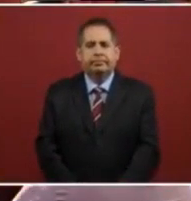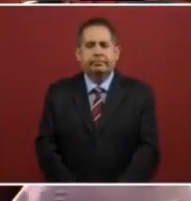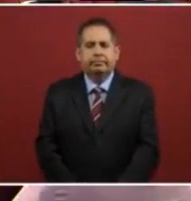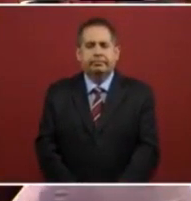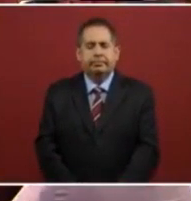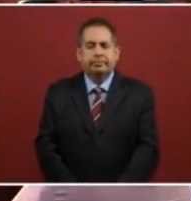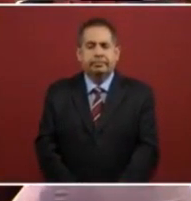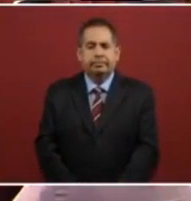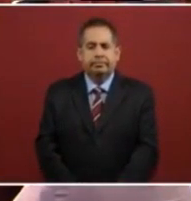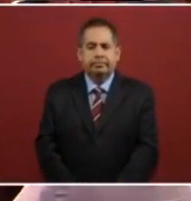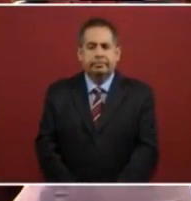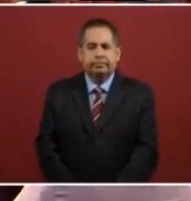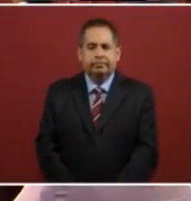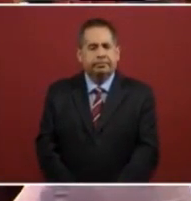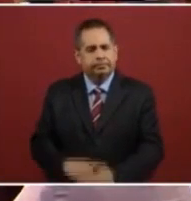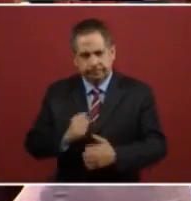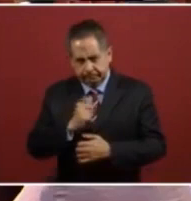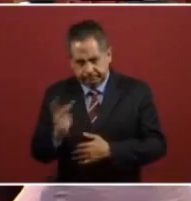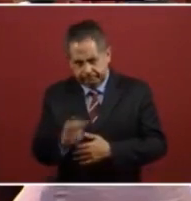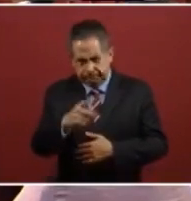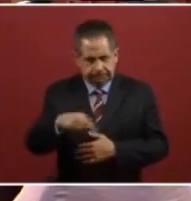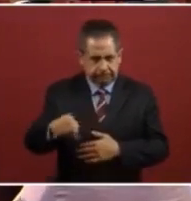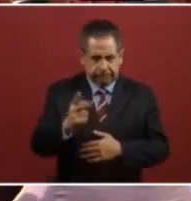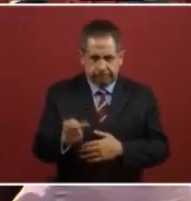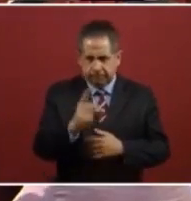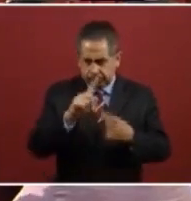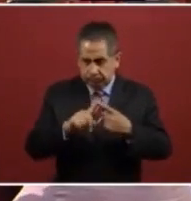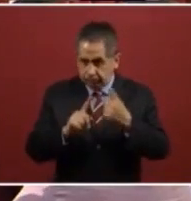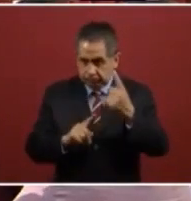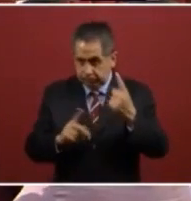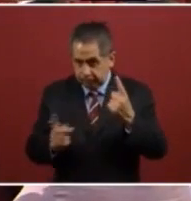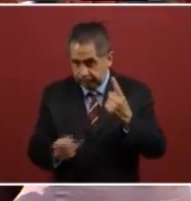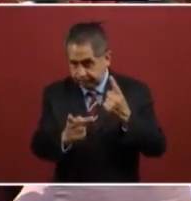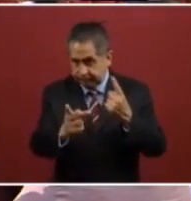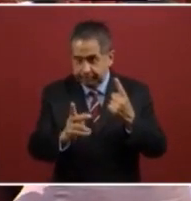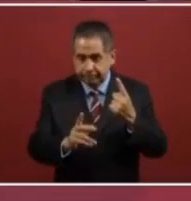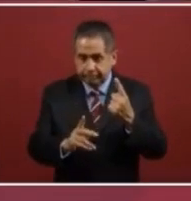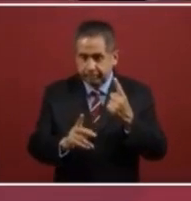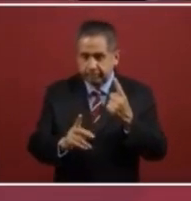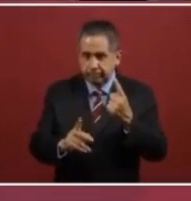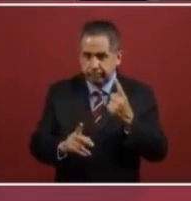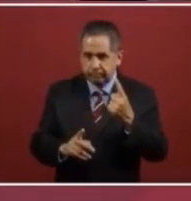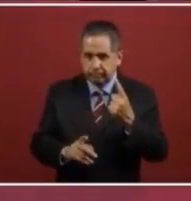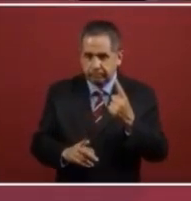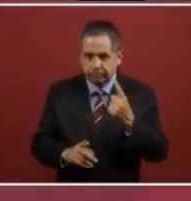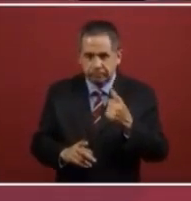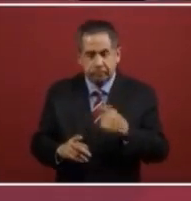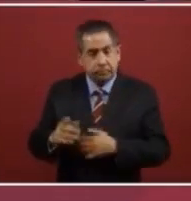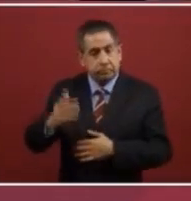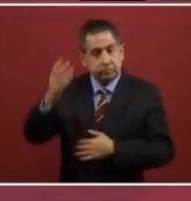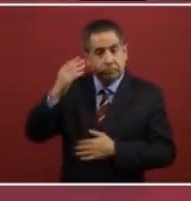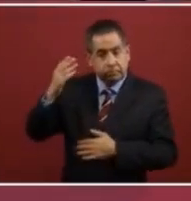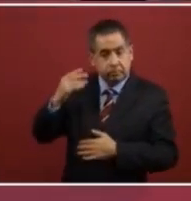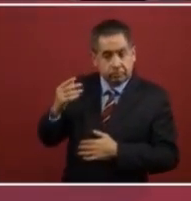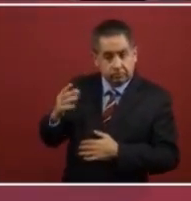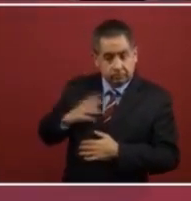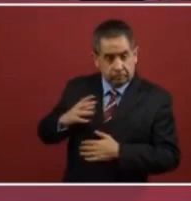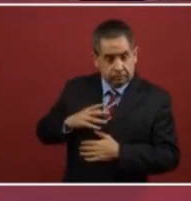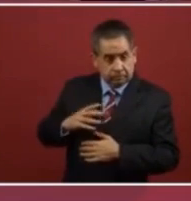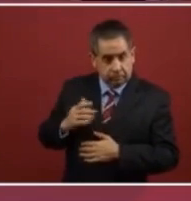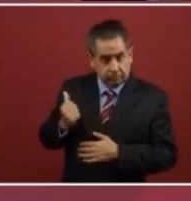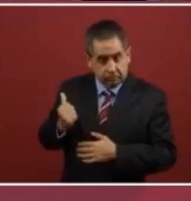to show Yo les pregunto a what they ustedes, earned. una, He says, I'm going to ask you this one question. ¿habían Have you